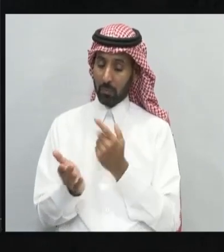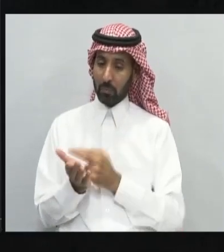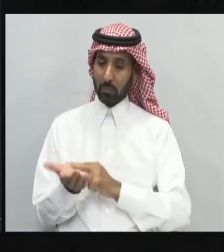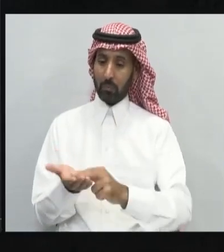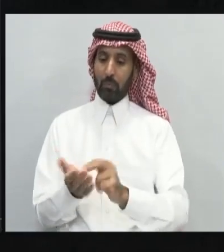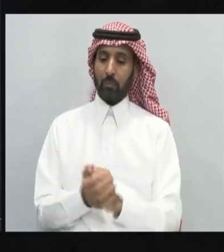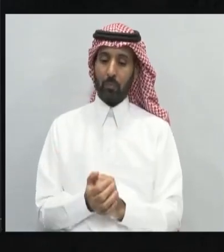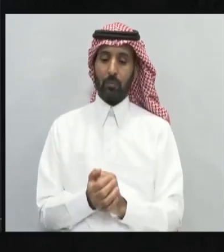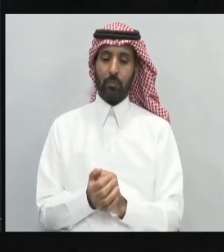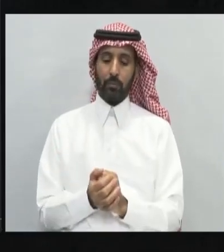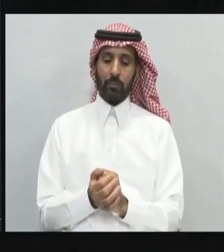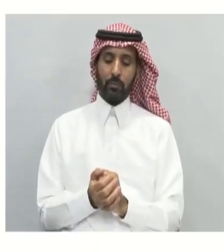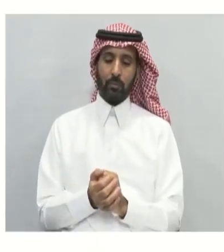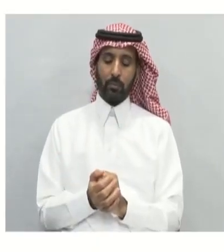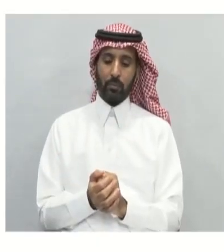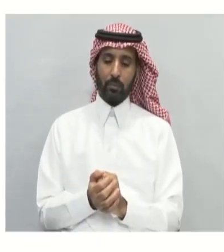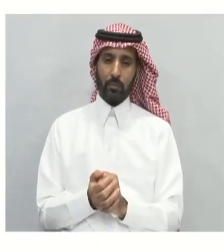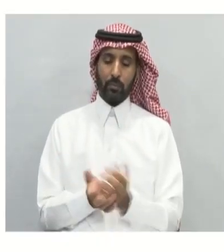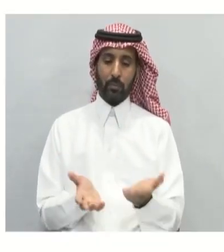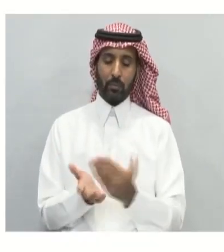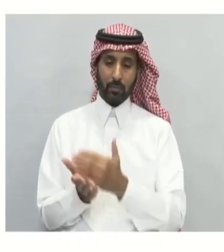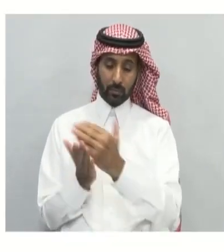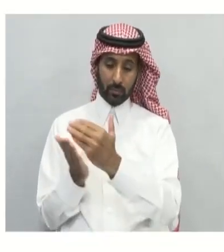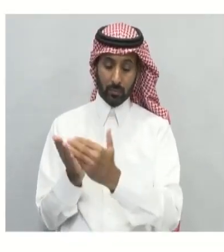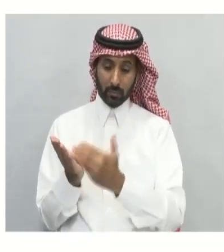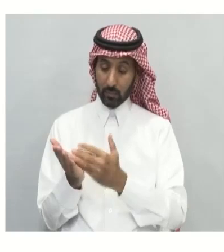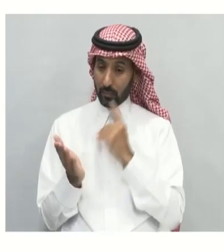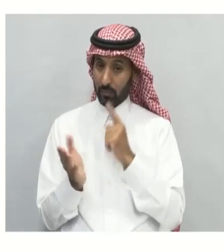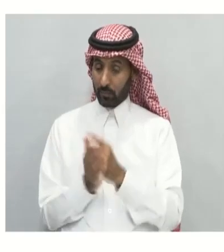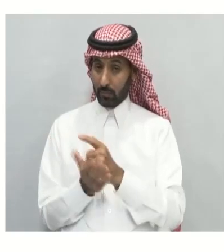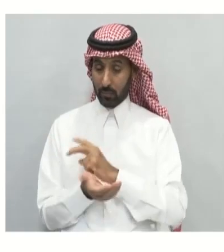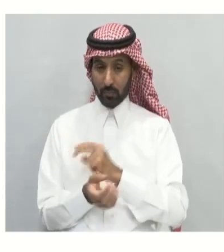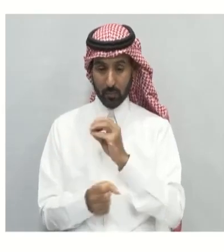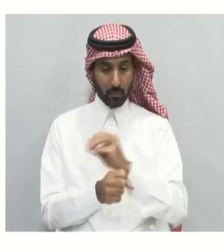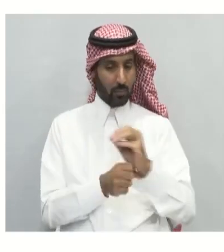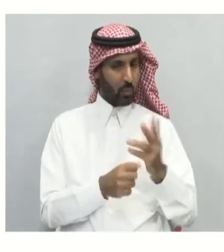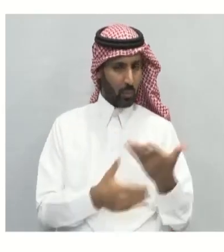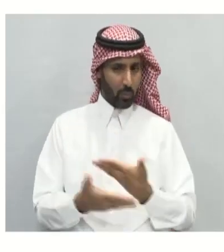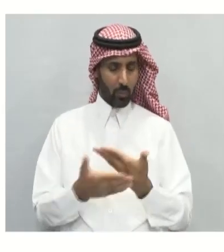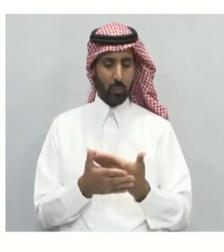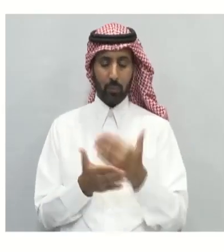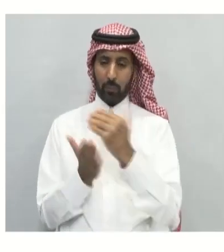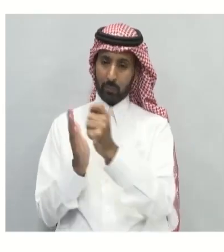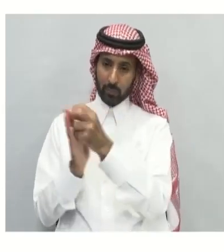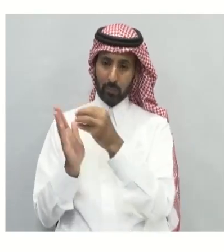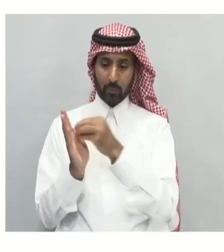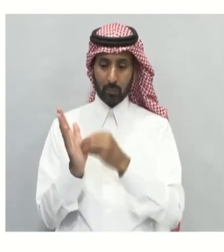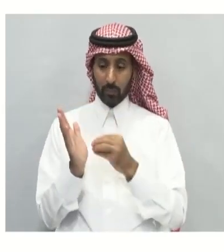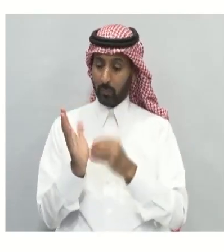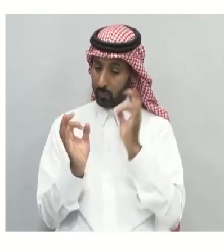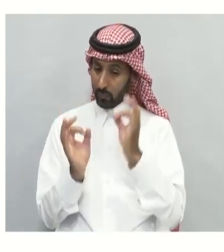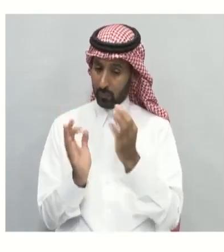email, it is not formal. So, when you're reporting an event, we're following this. At the beginning, you